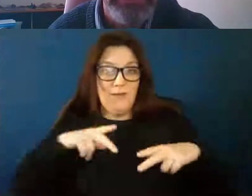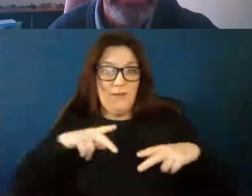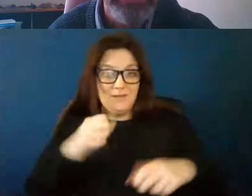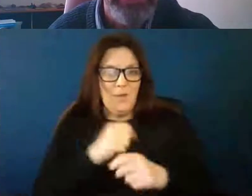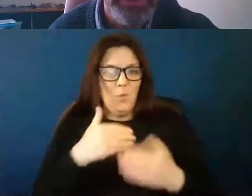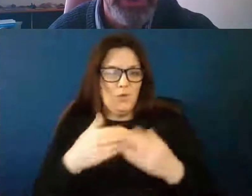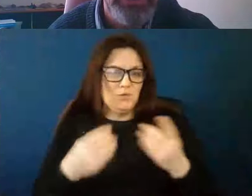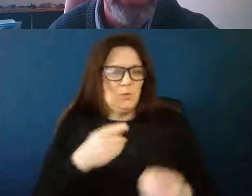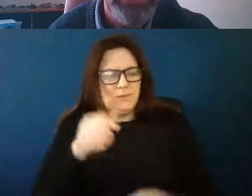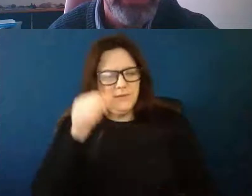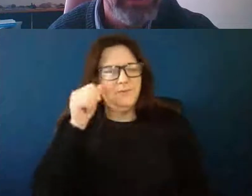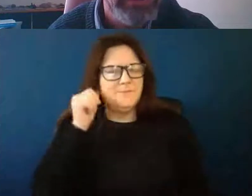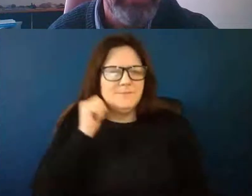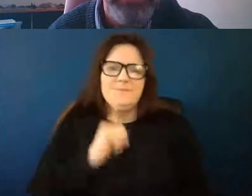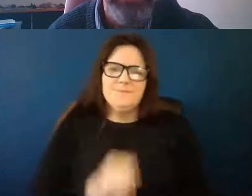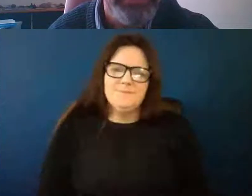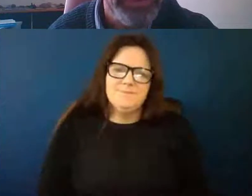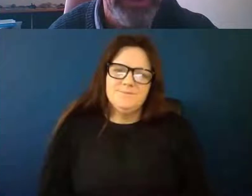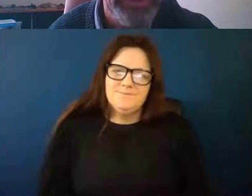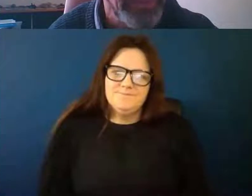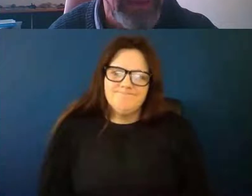I think that's, you know, just